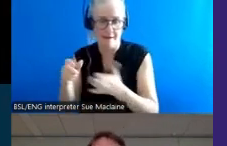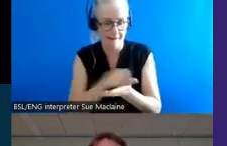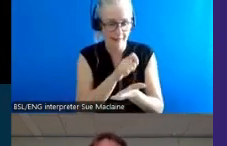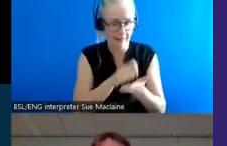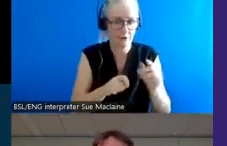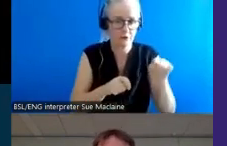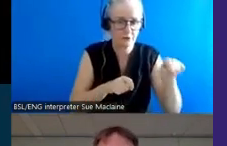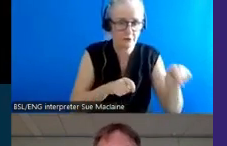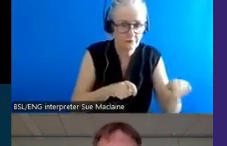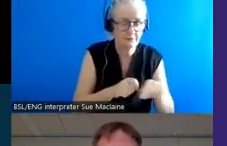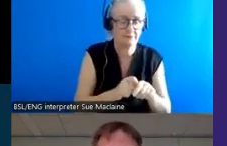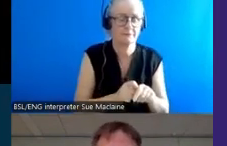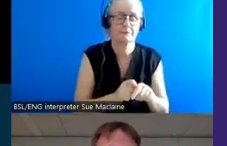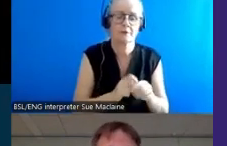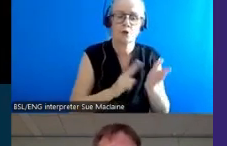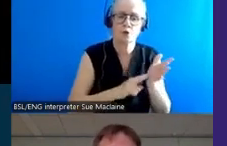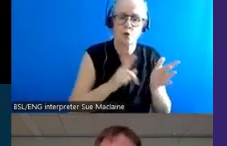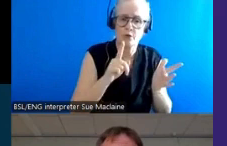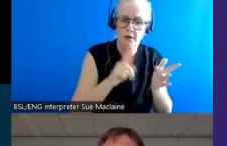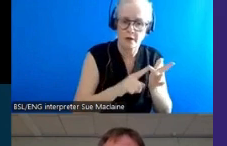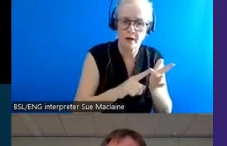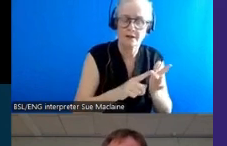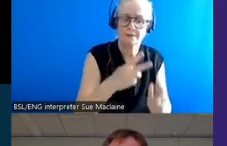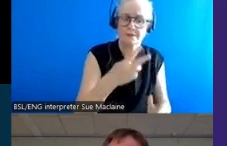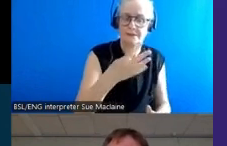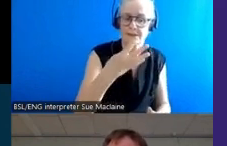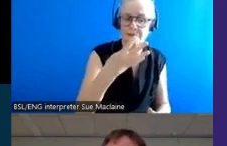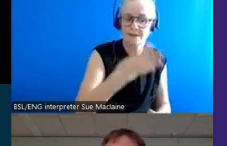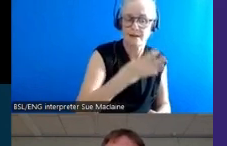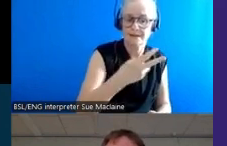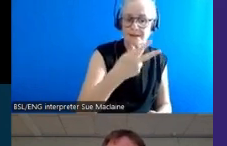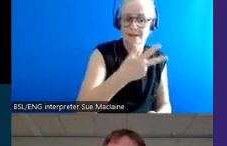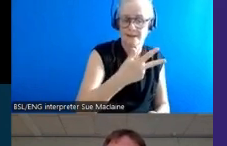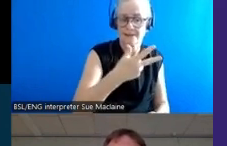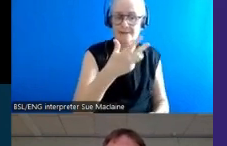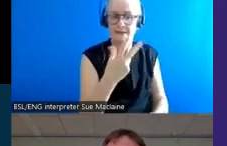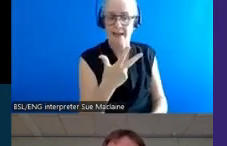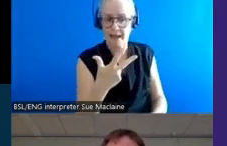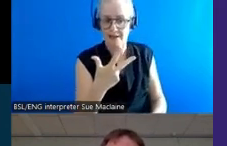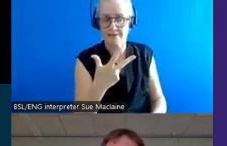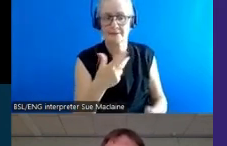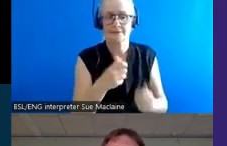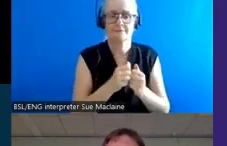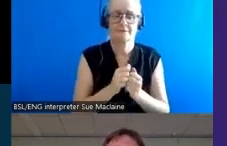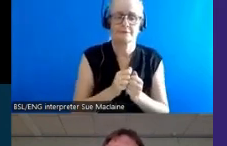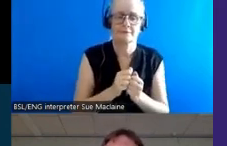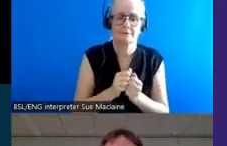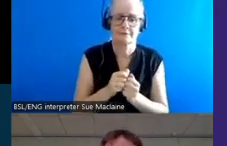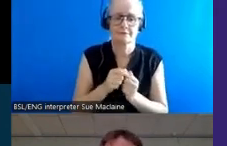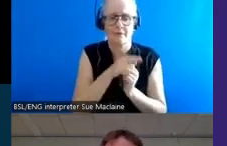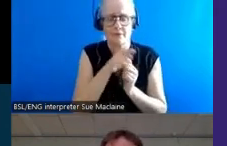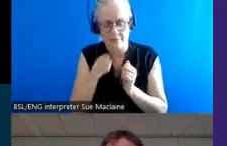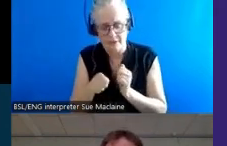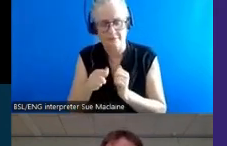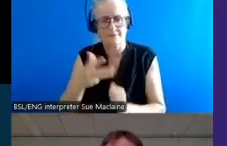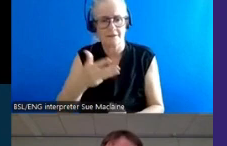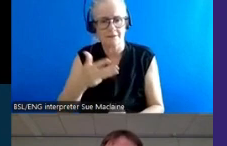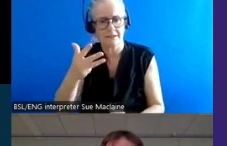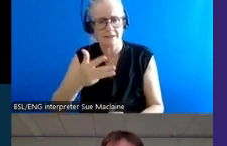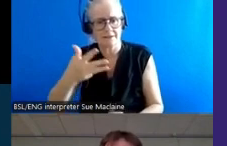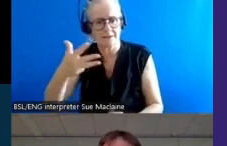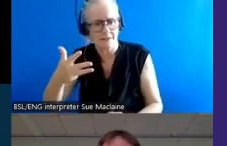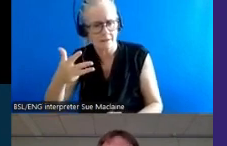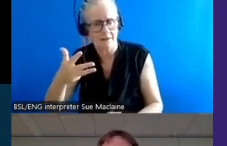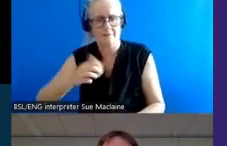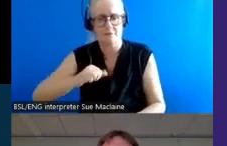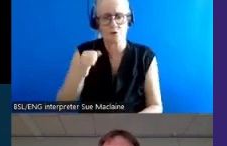in 1998 following the Good Friday Agreement, and to the Scottish Parliament and Welsh Assembly, now the Welsh Senedd, in 1999. But there was also devolution within